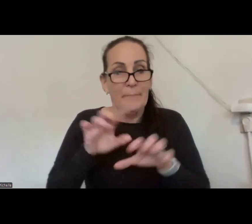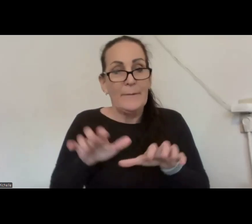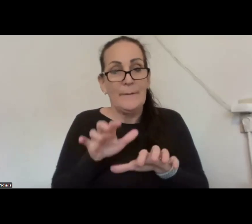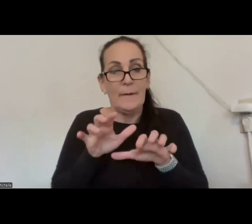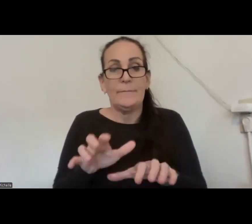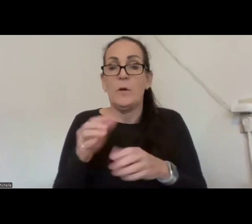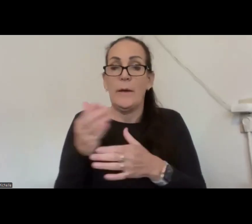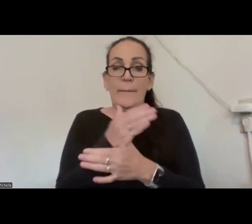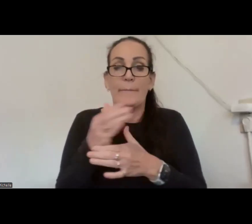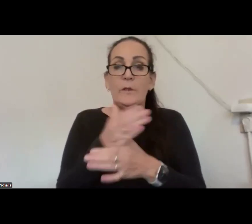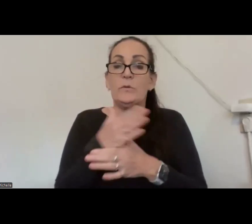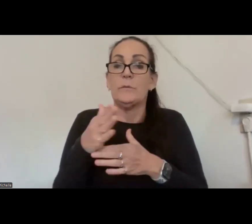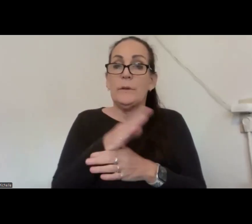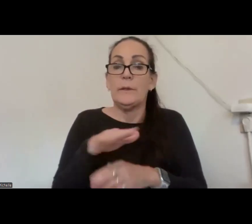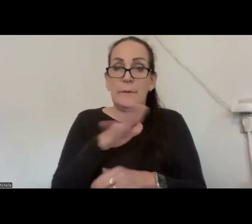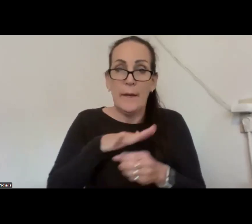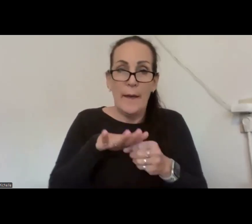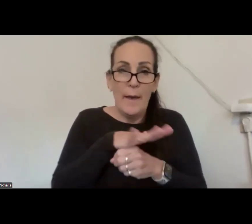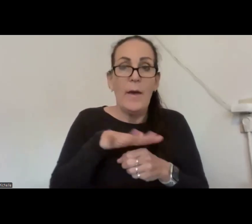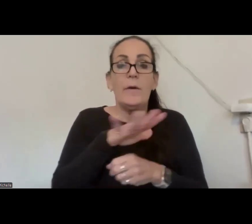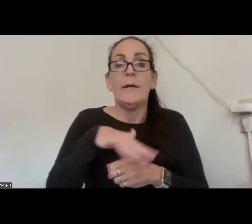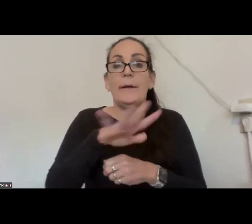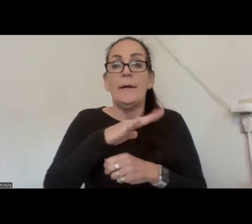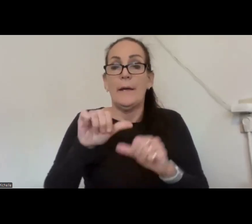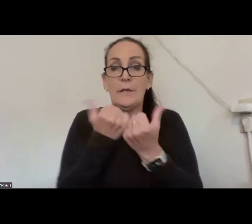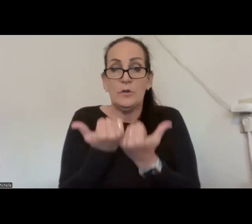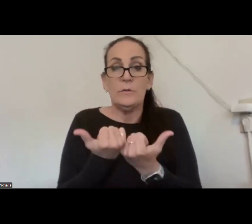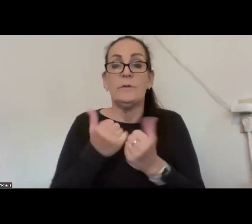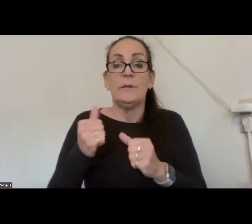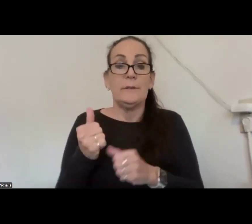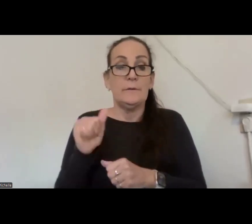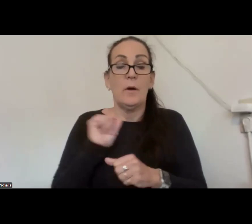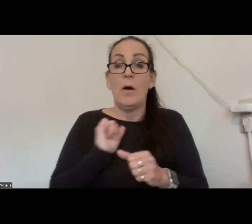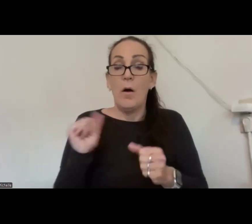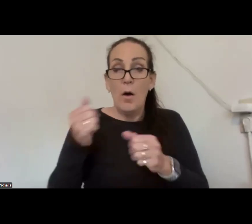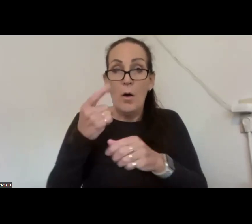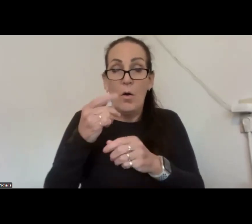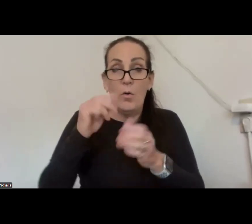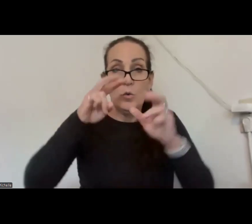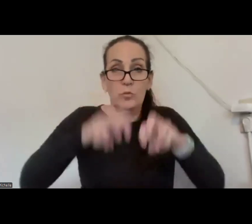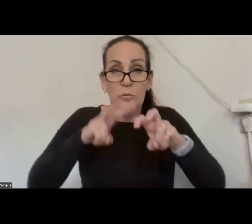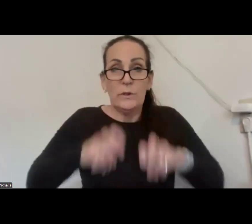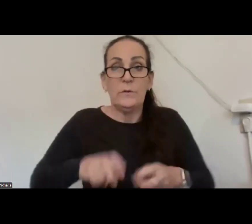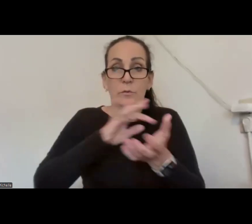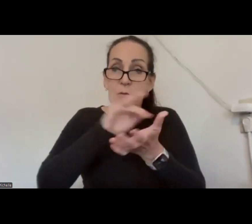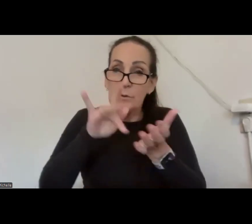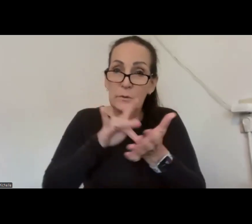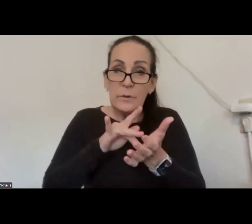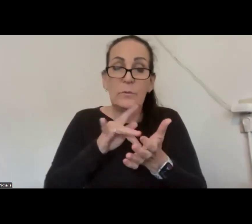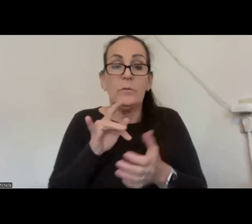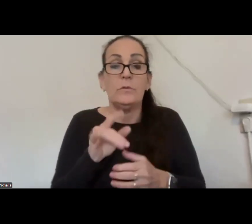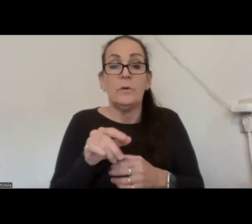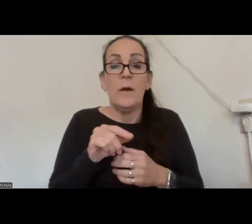area agencies on aging, our caregiver resource centers, and with our partners around the state. We're